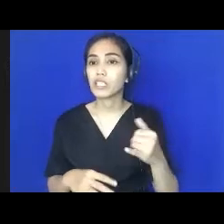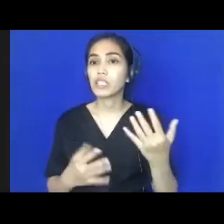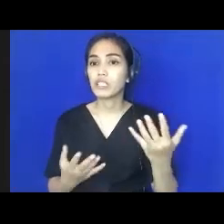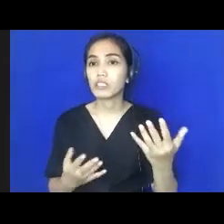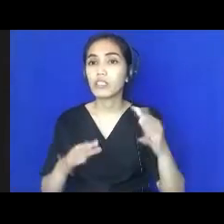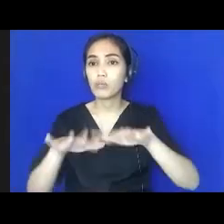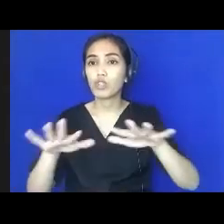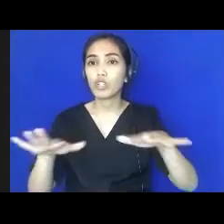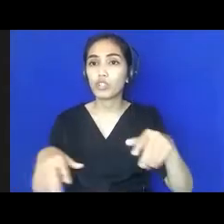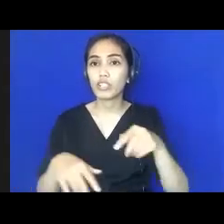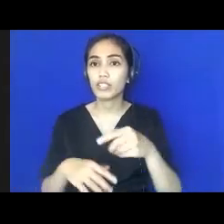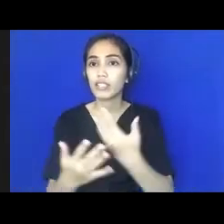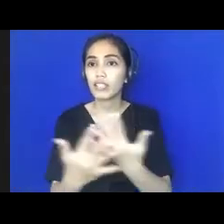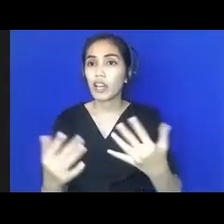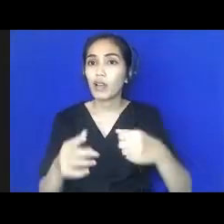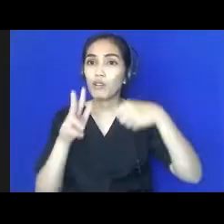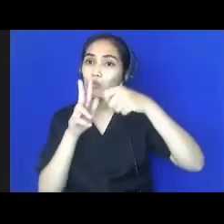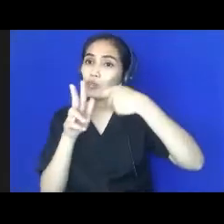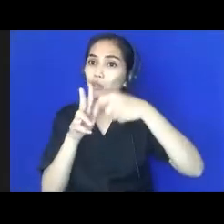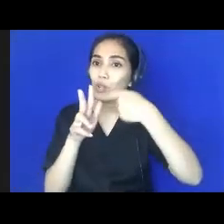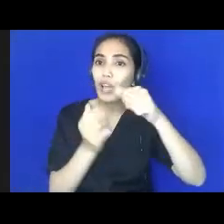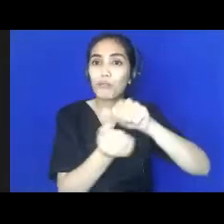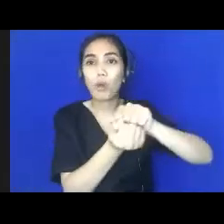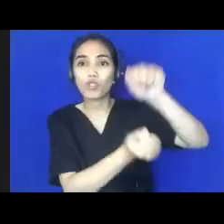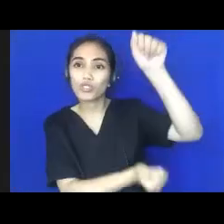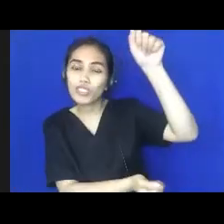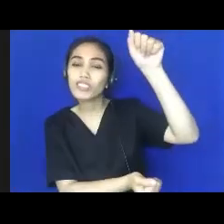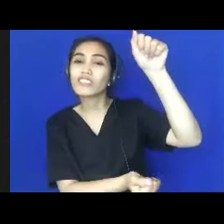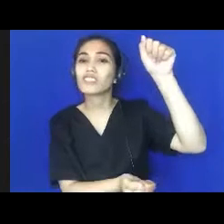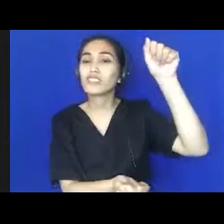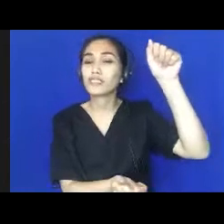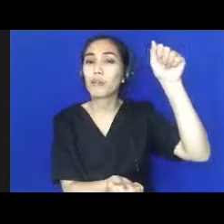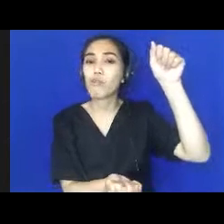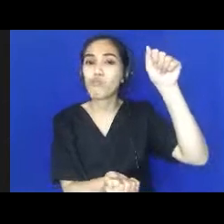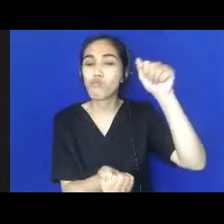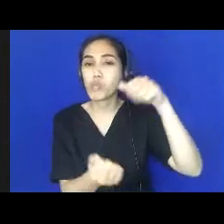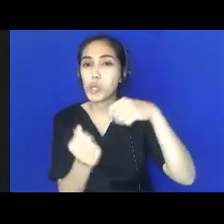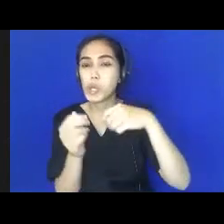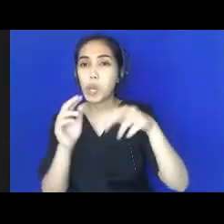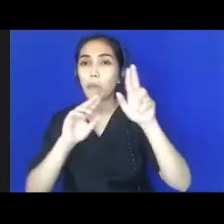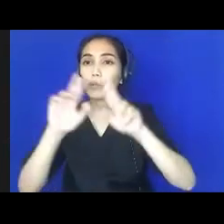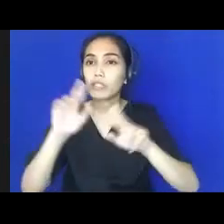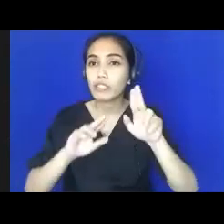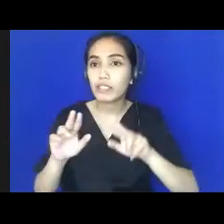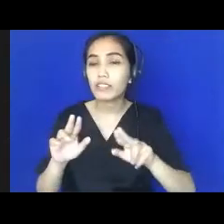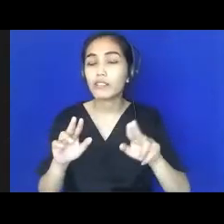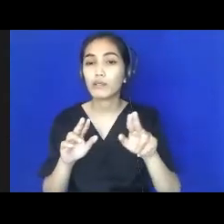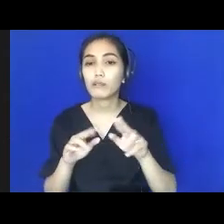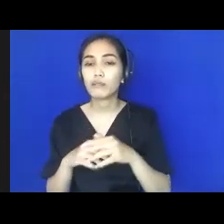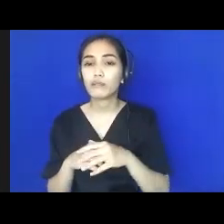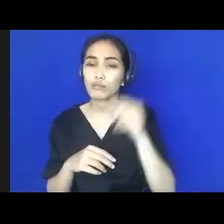video about anemia. So that all helped. Next slide, please.